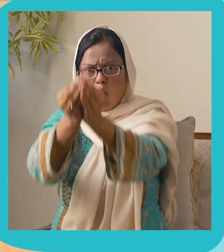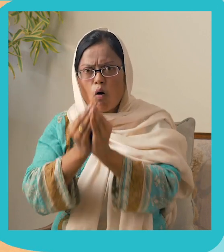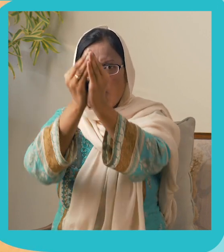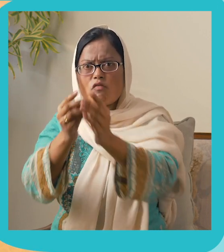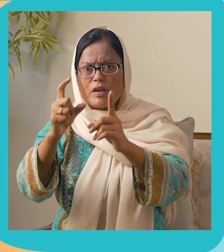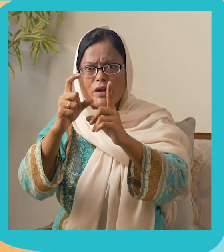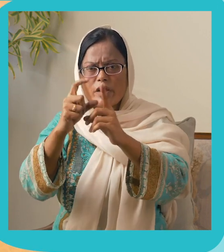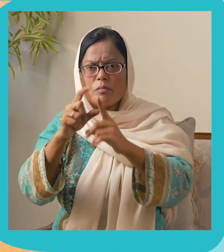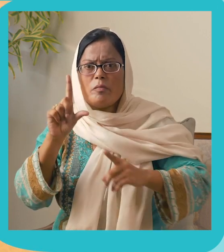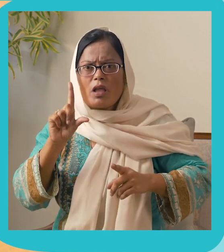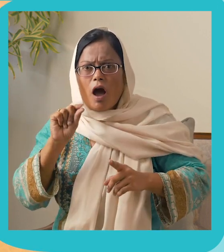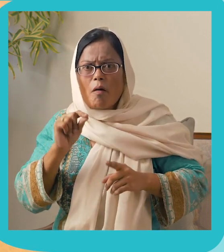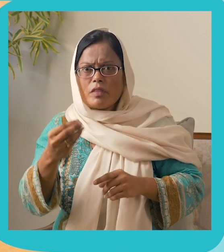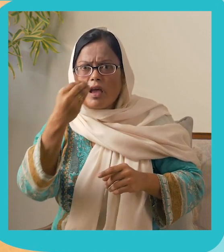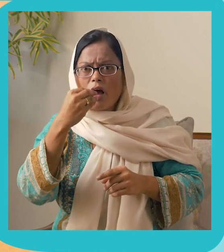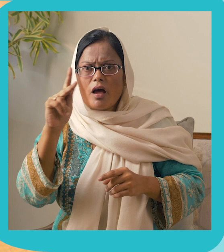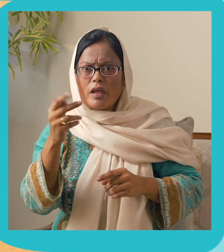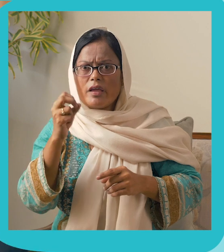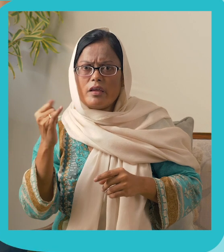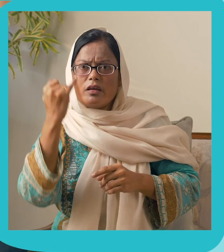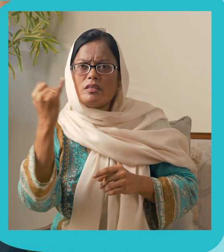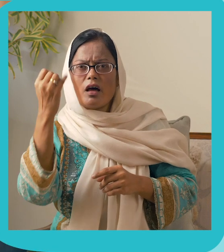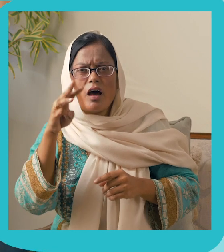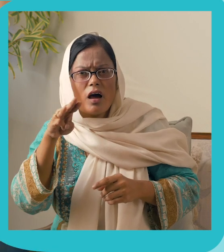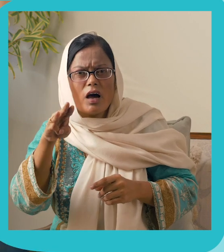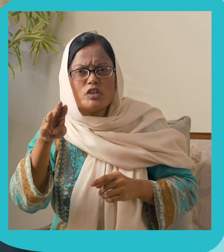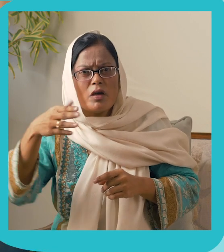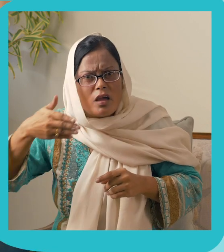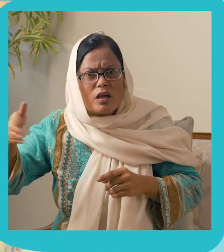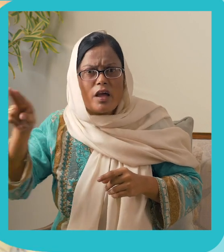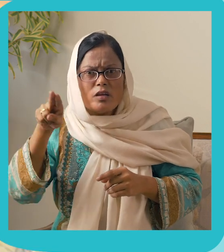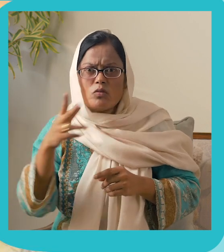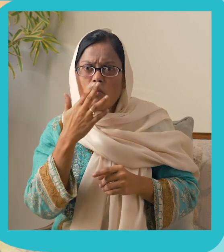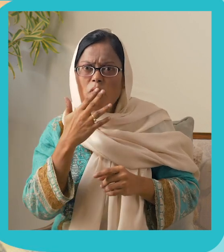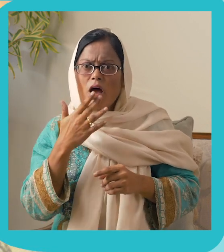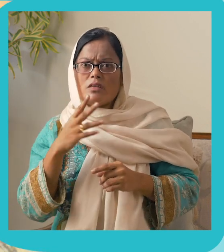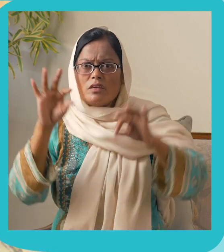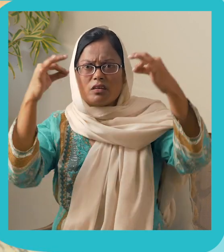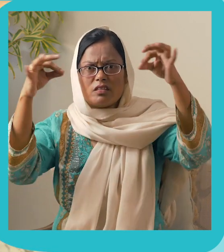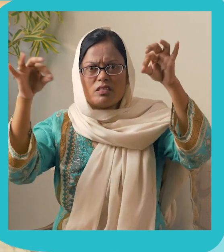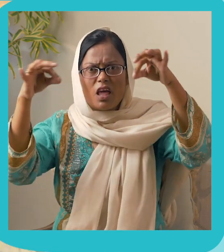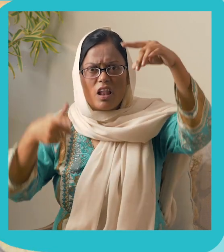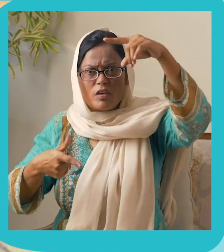It looked like squid, my favorite food," replied Dibby sadly.